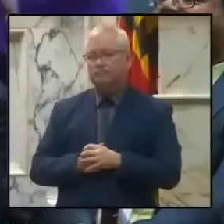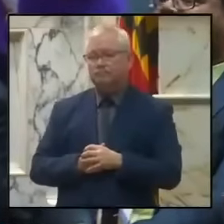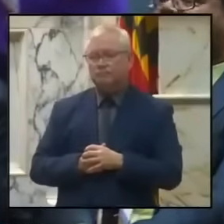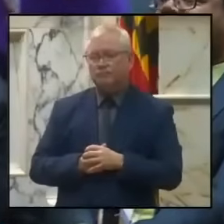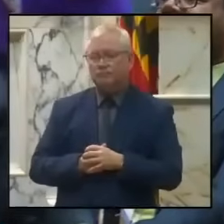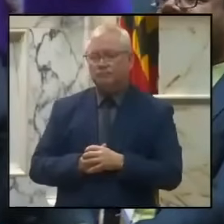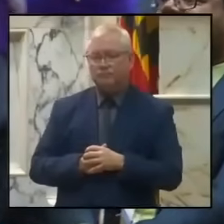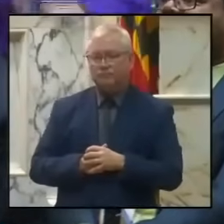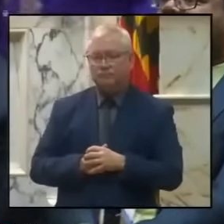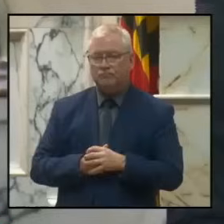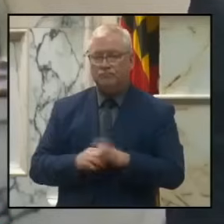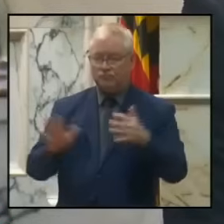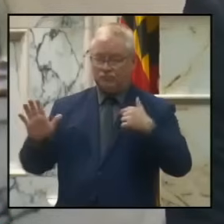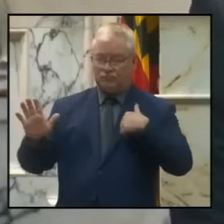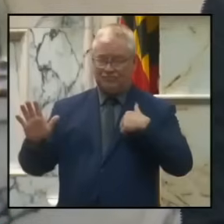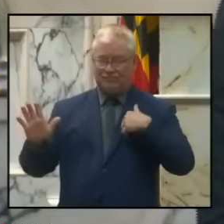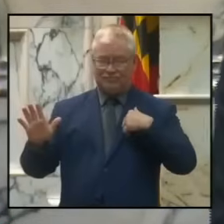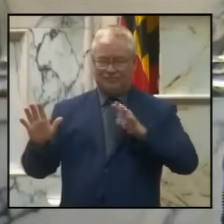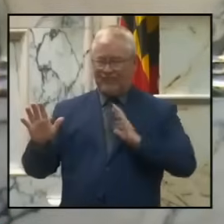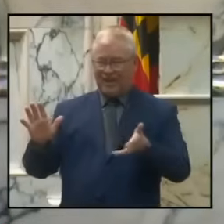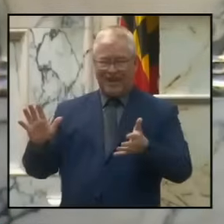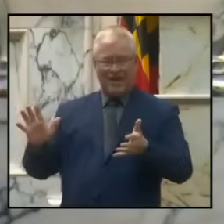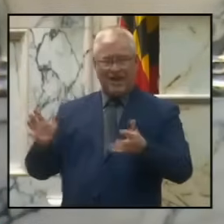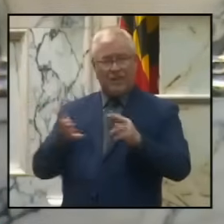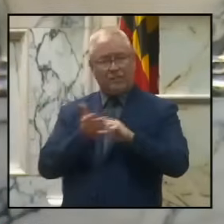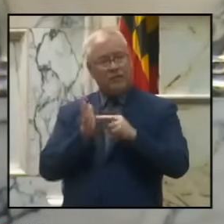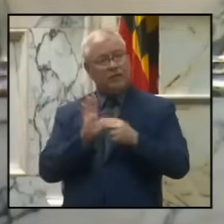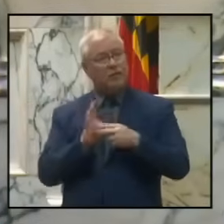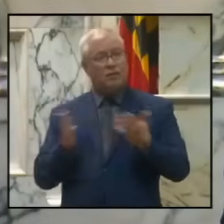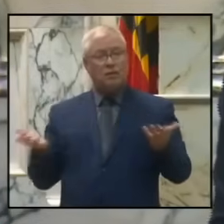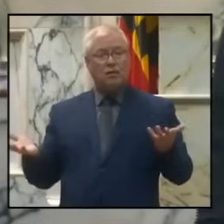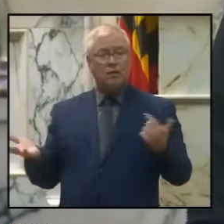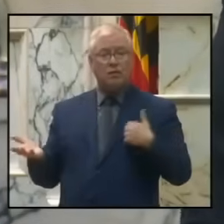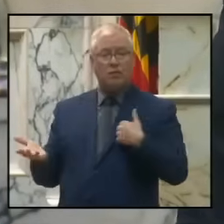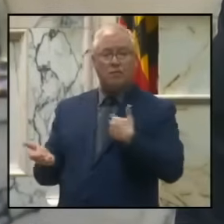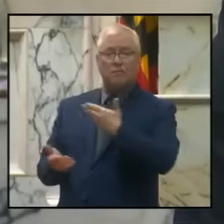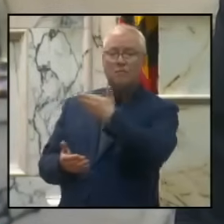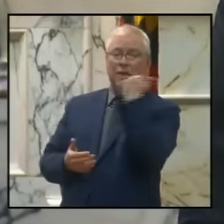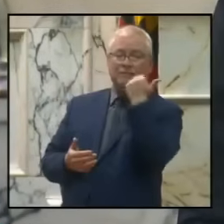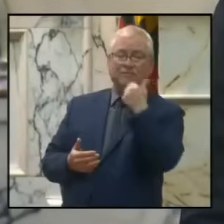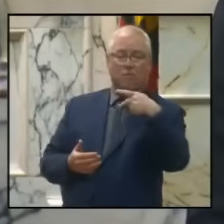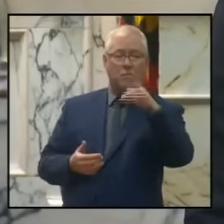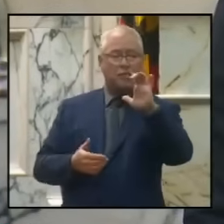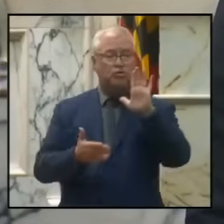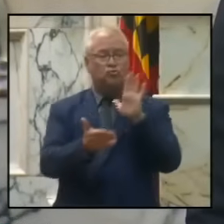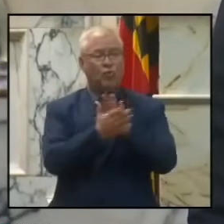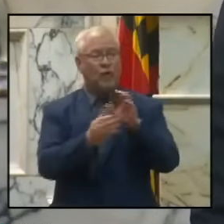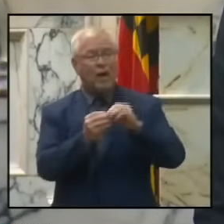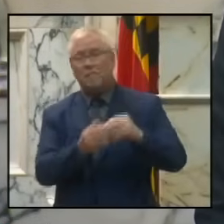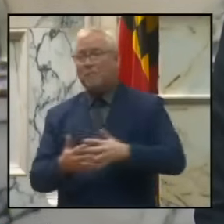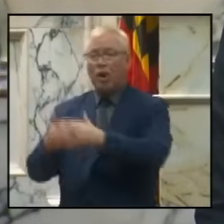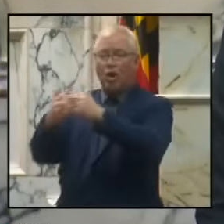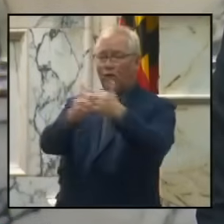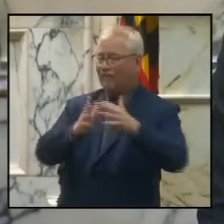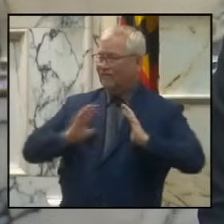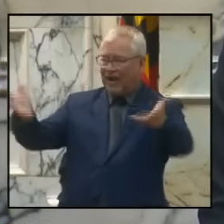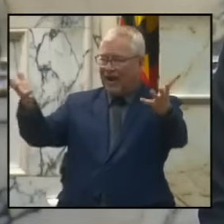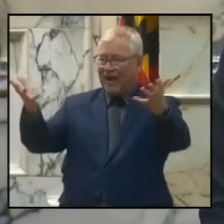I'm okay with it if it means that we can have the best public schools in America.